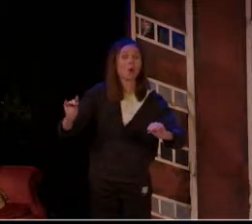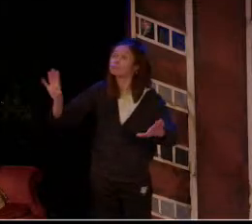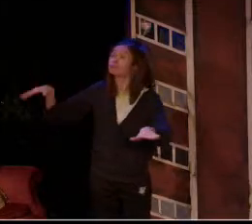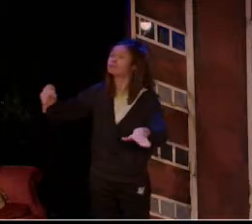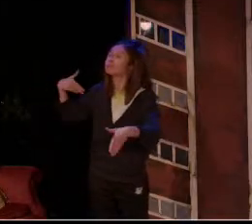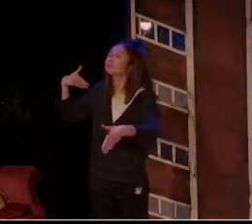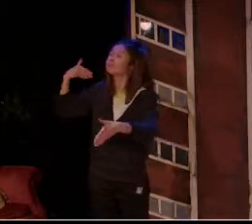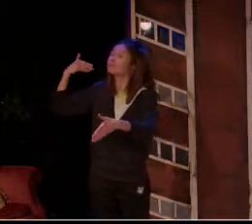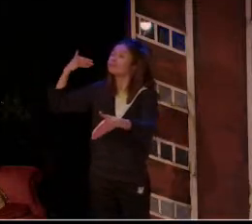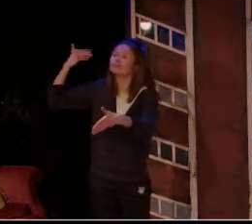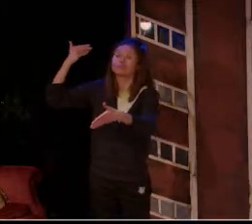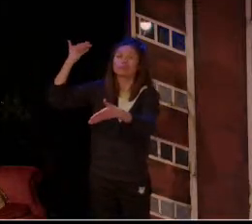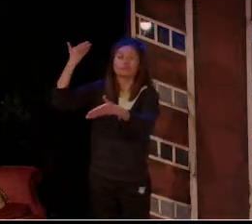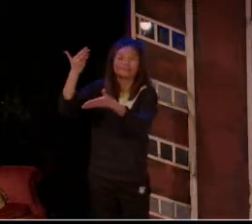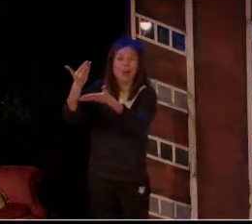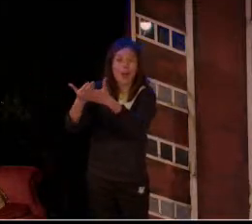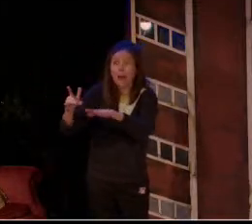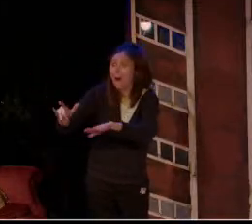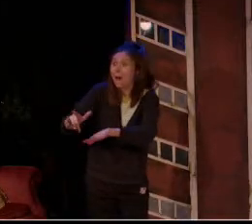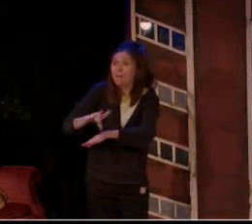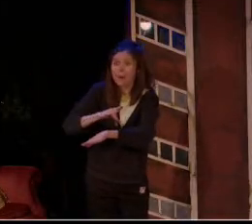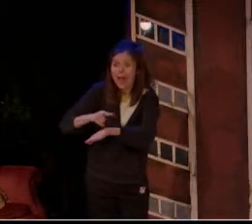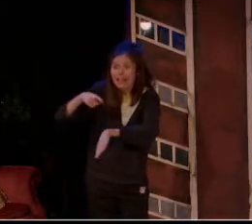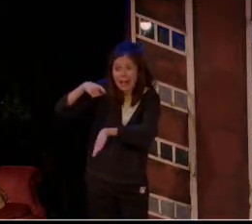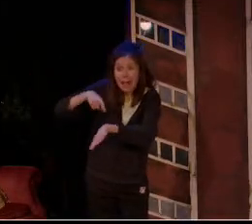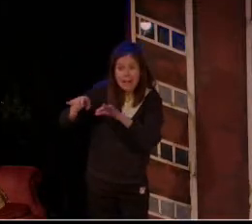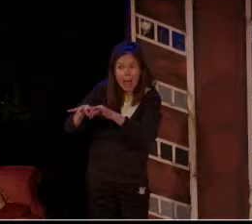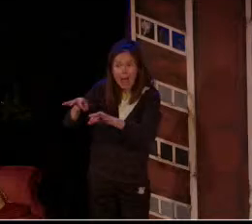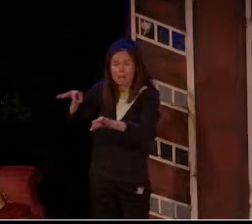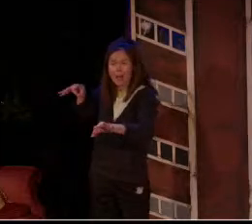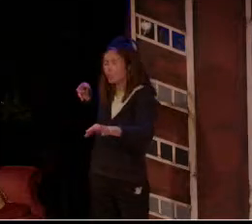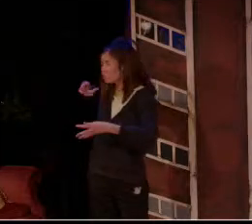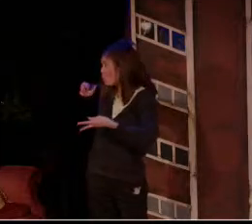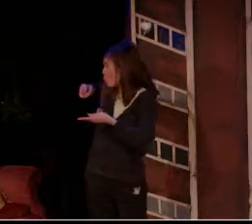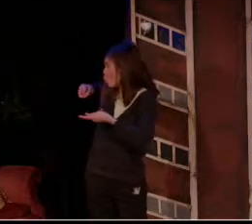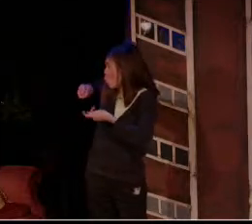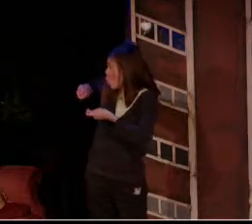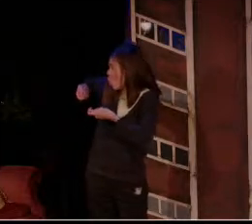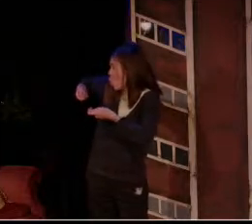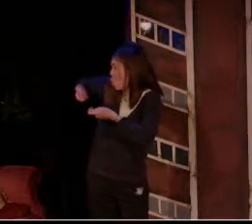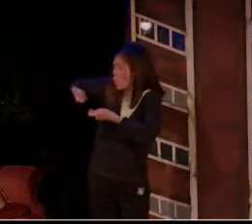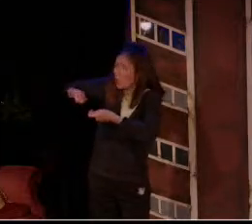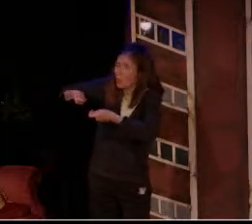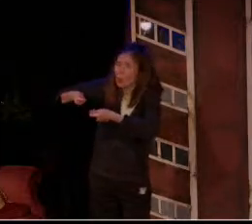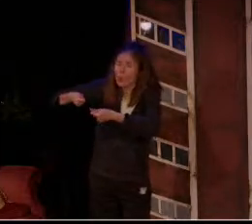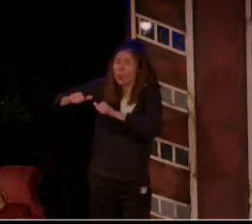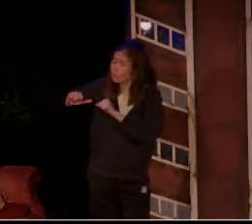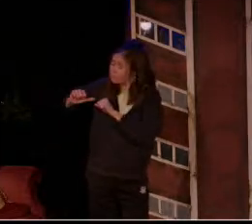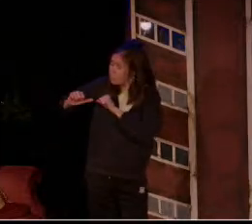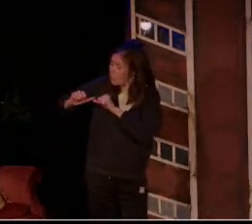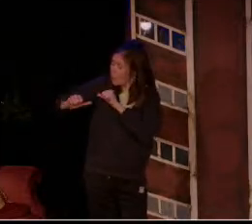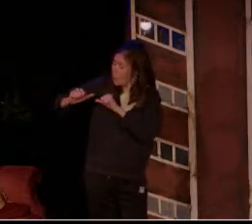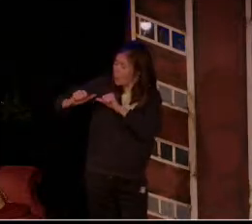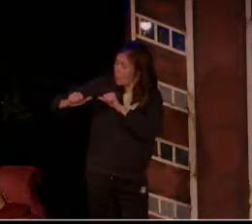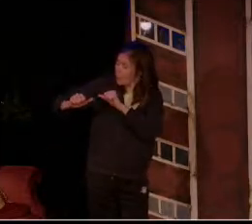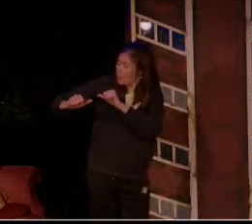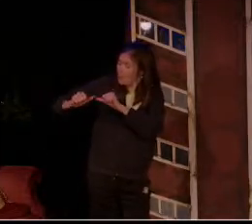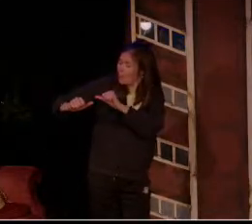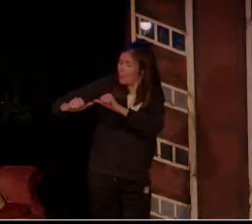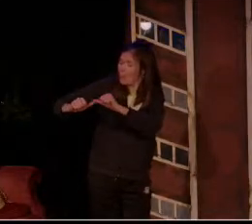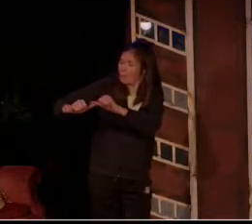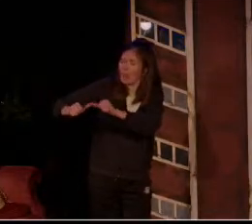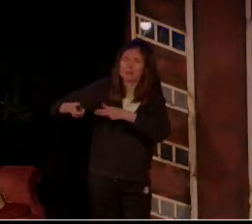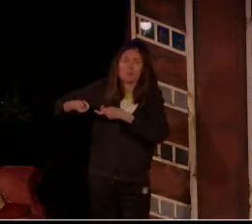you knew the fact that time itself would end. I, hangman to all things that came